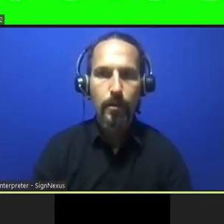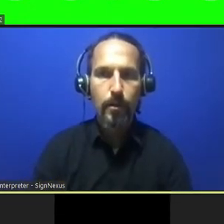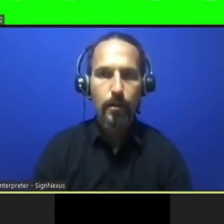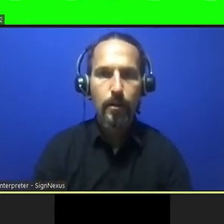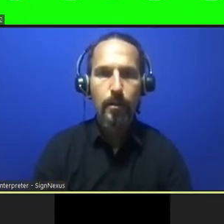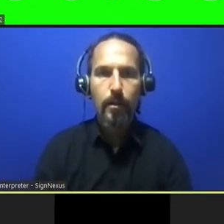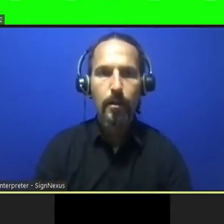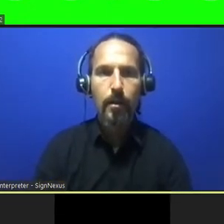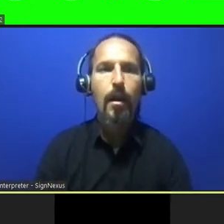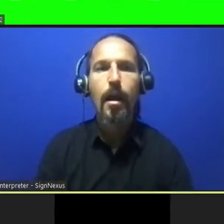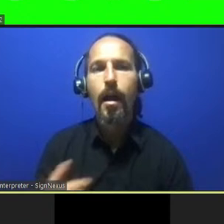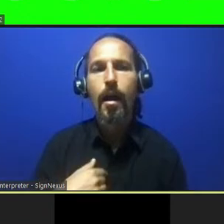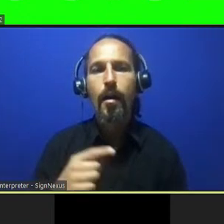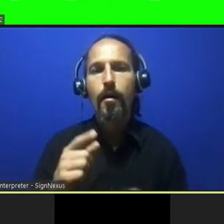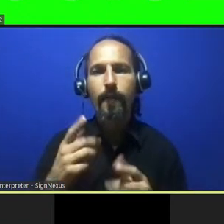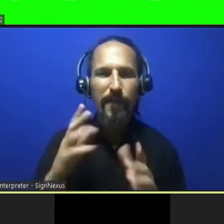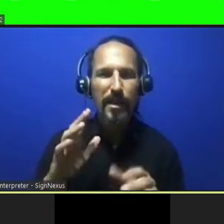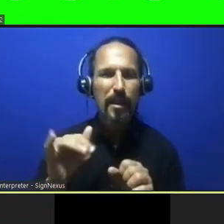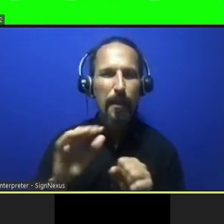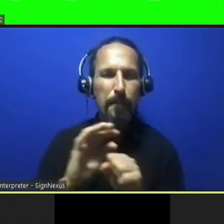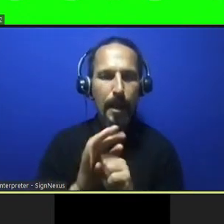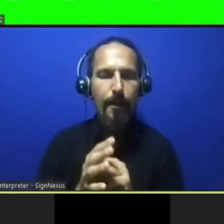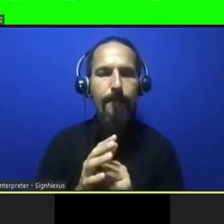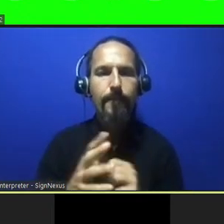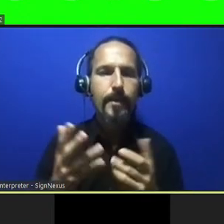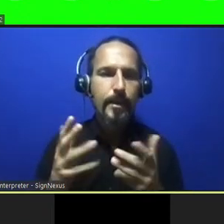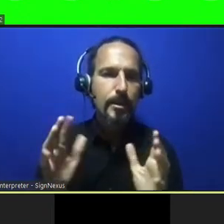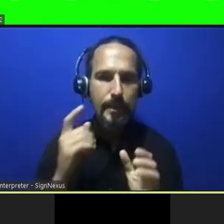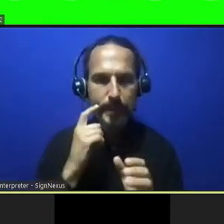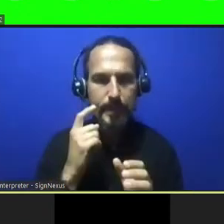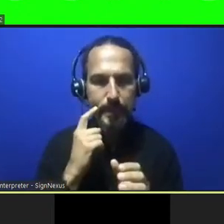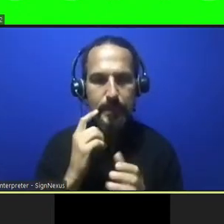we just have all kind of pandemic we just came from pandemic